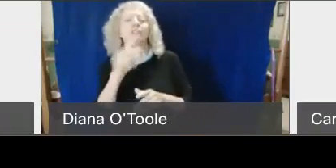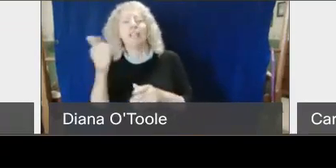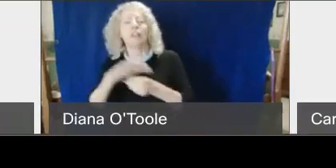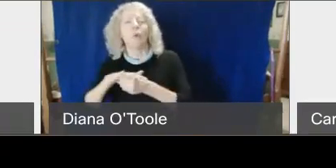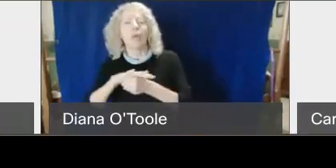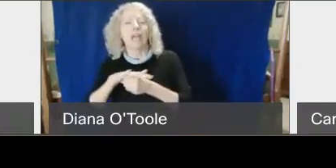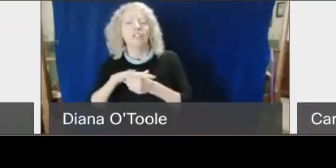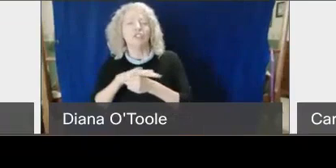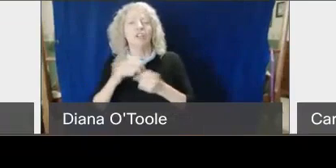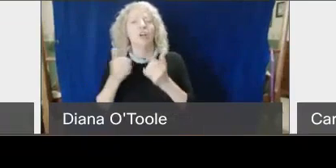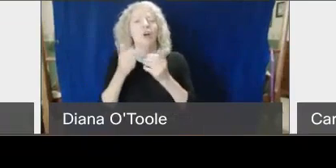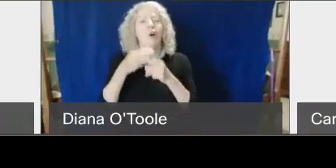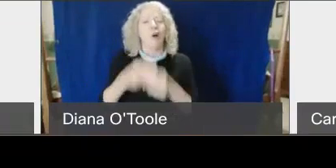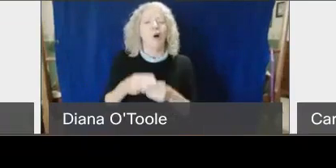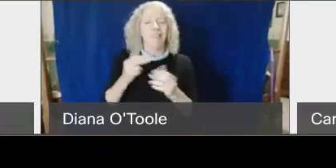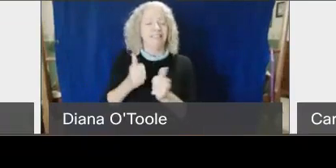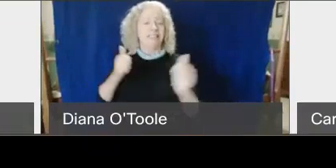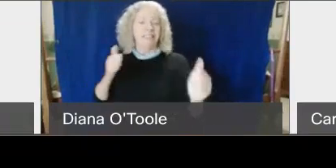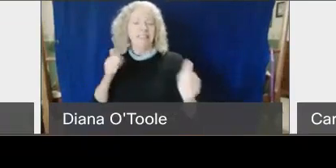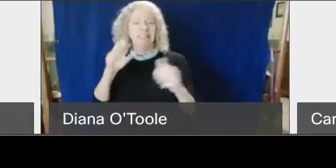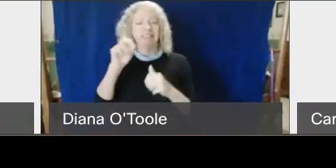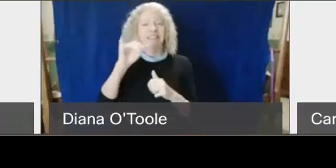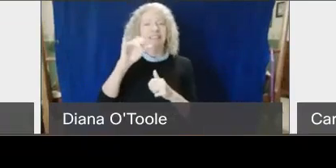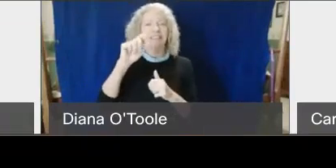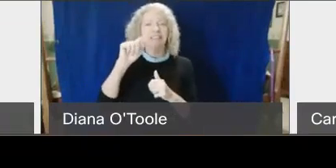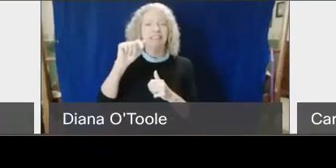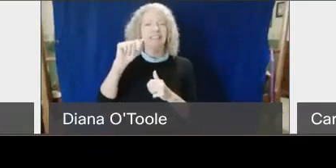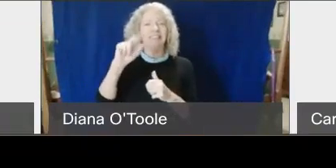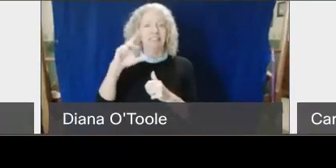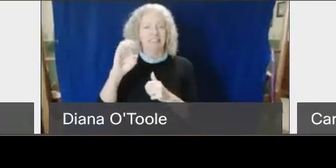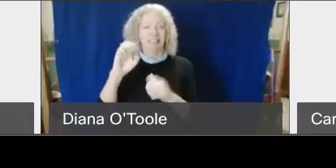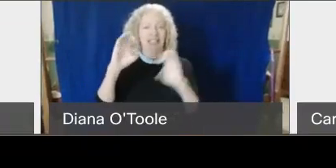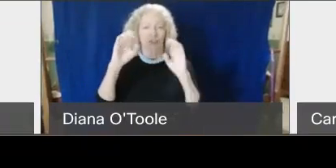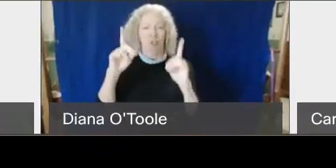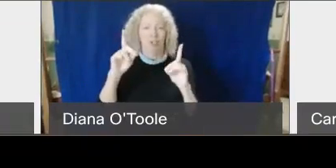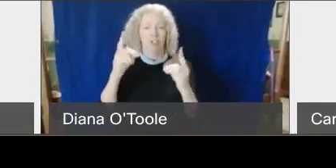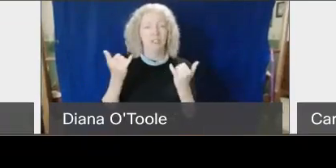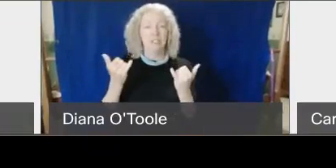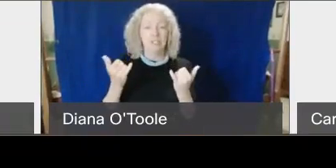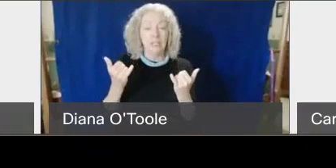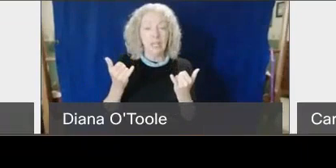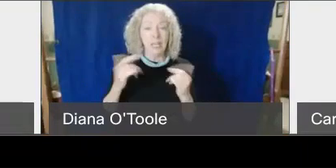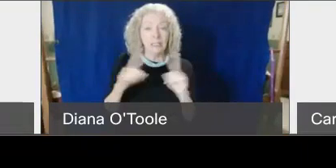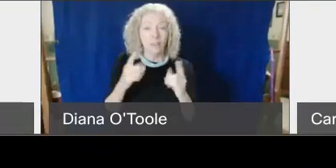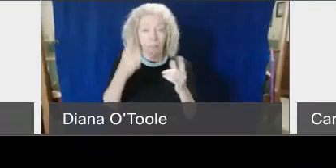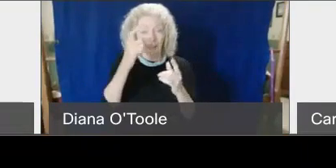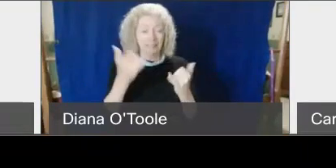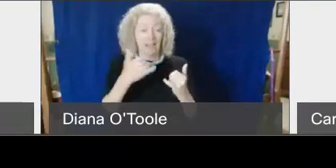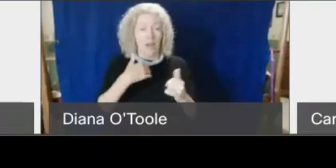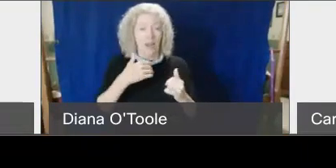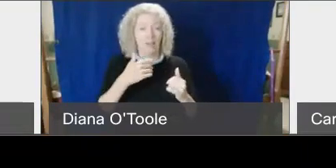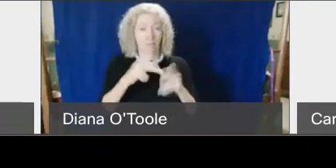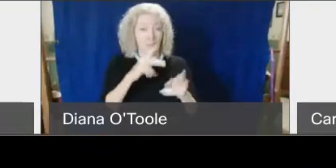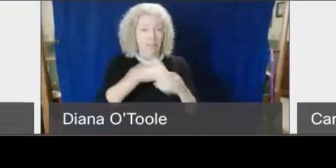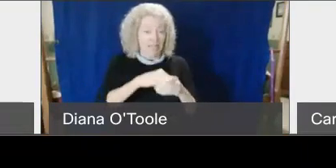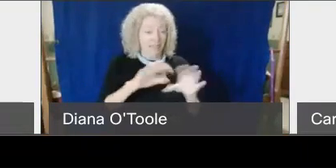distance education. What's different today is there's a live class, and then other people are probably mostly at